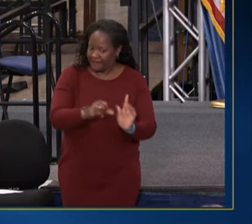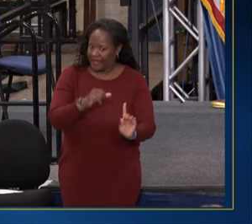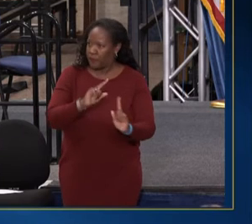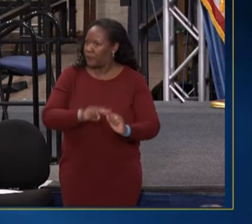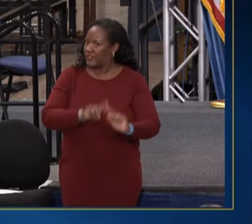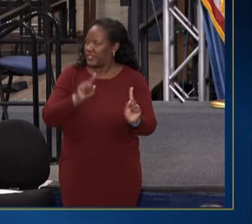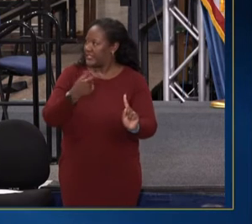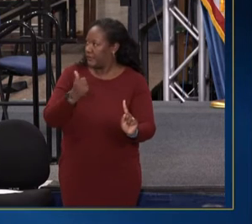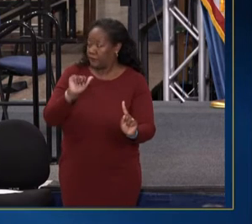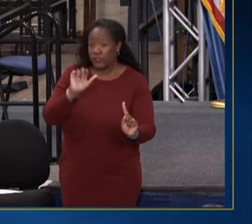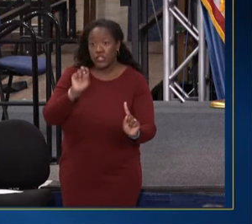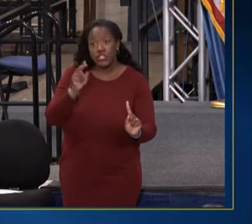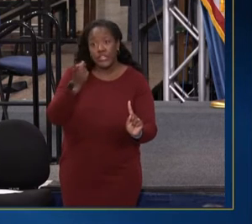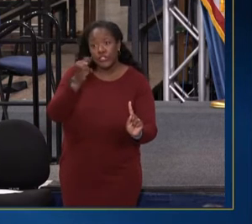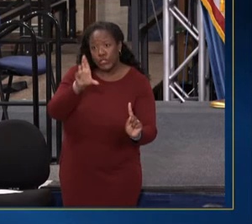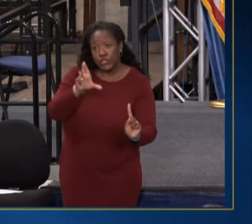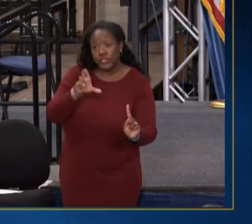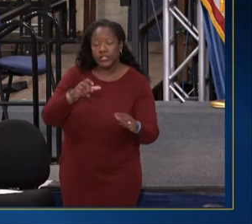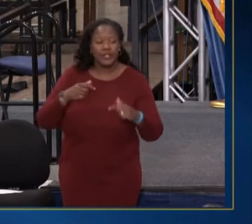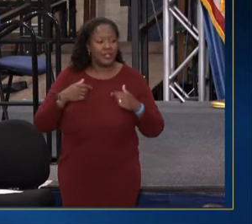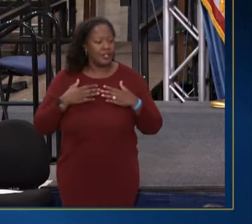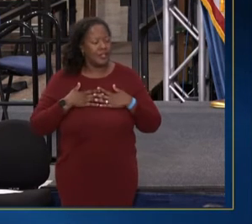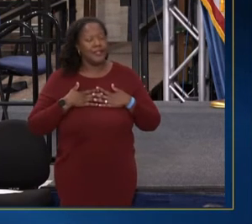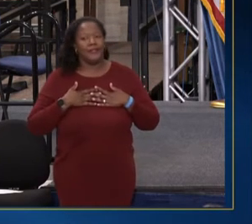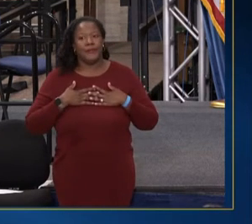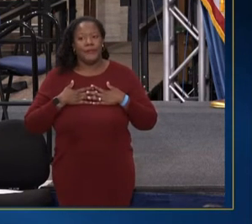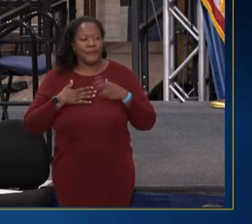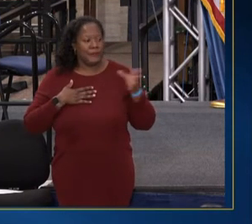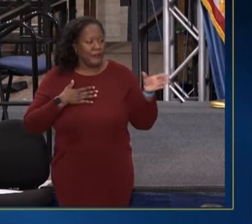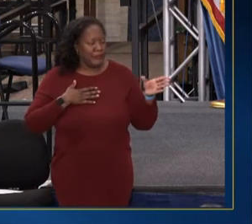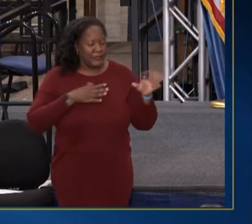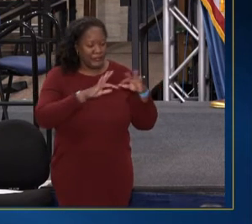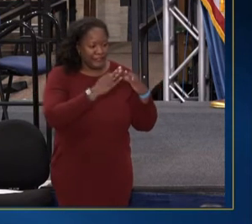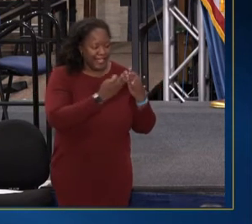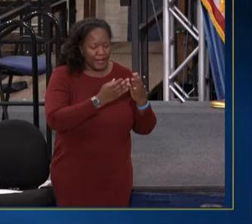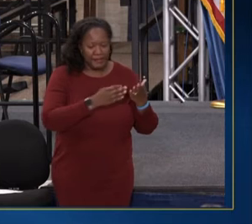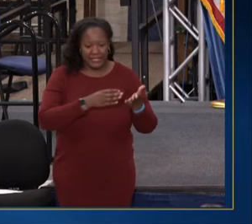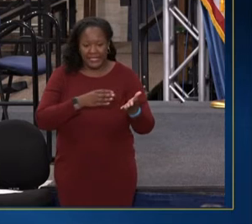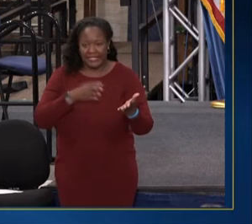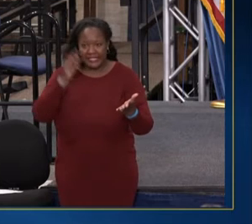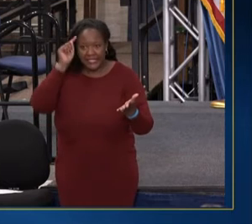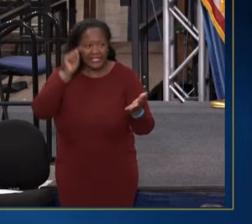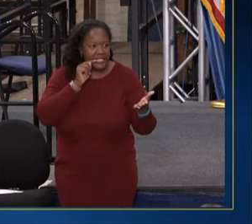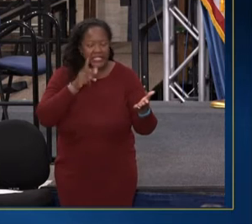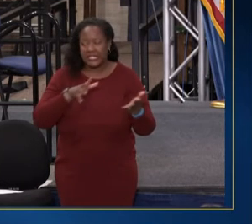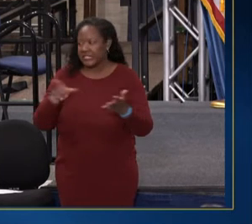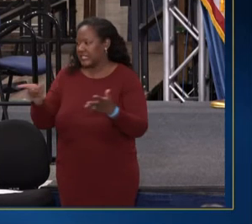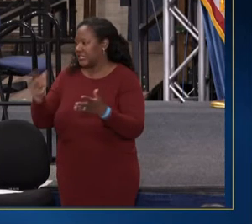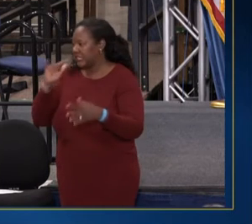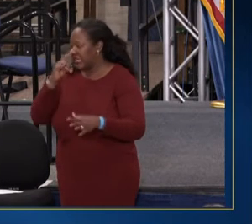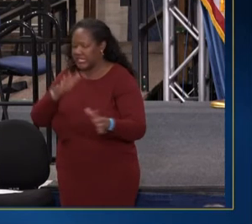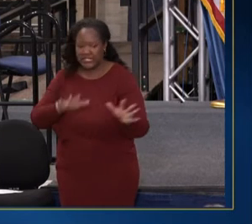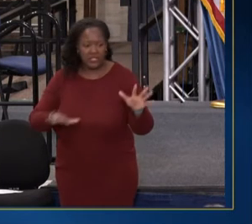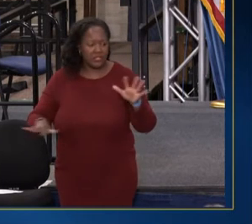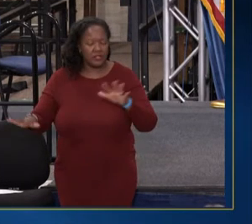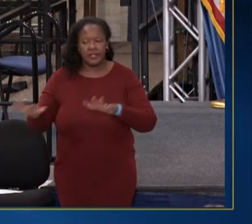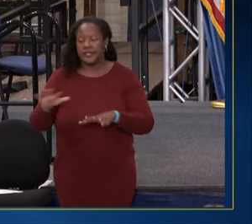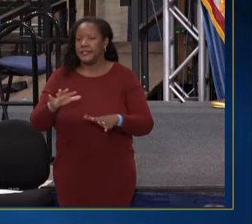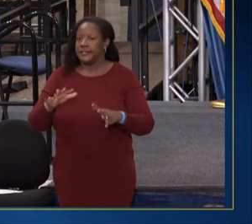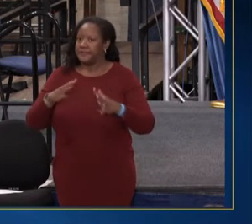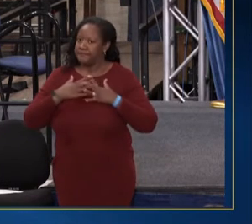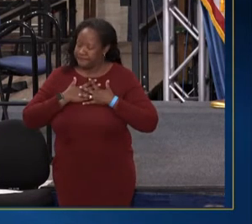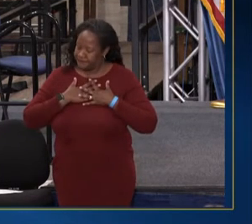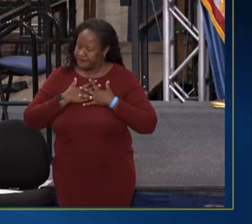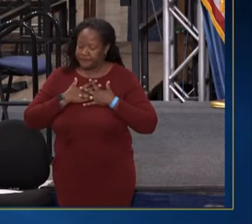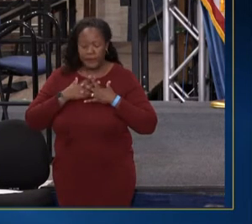And we know that those are our families, those are our kids, those are our teens in school. And so we're going to do everything we